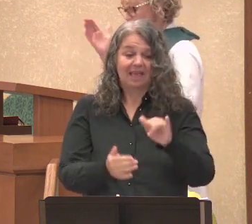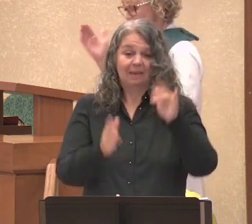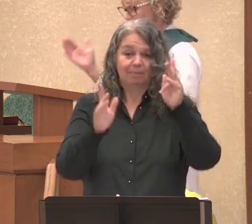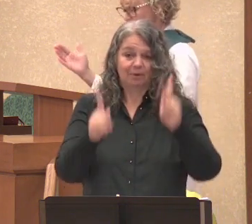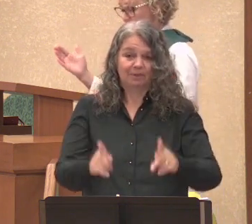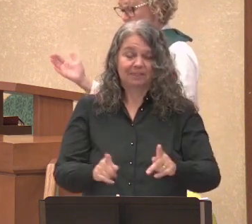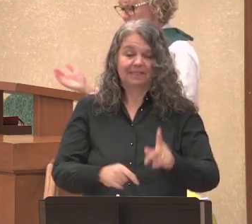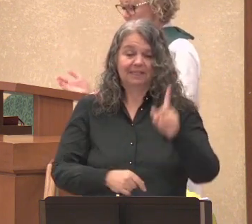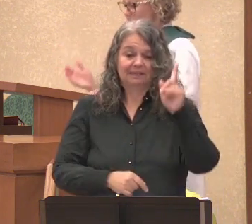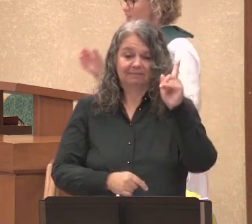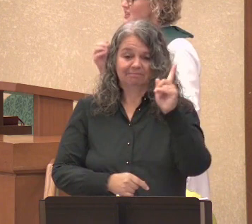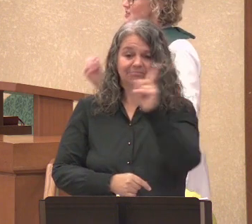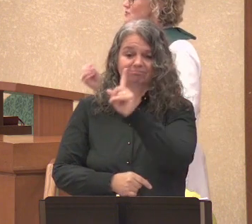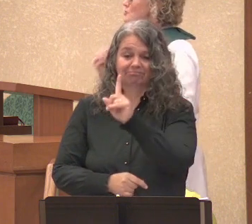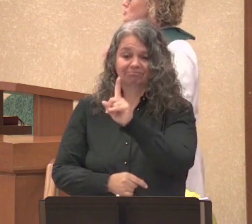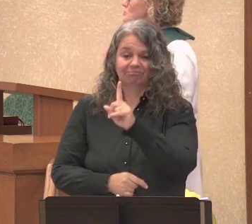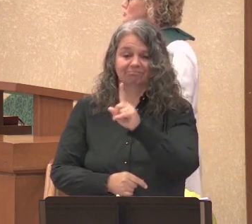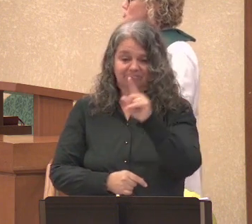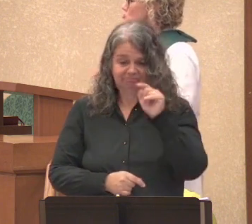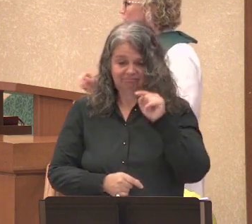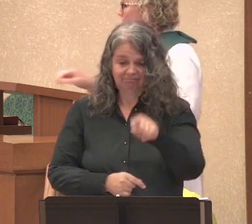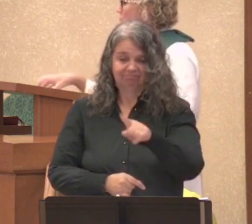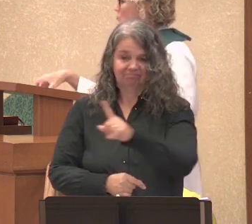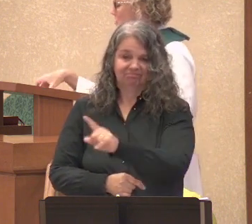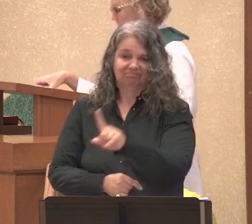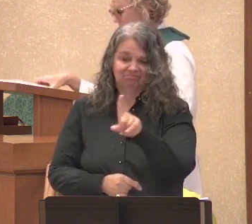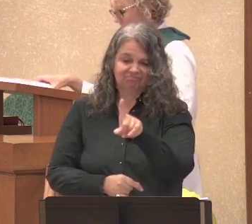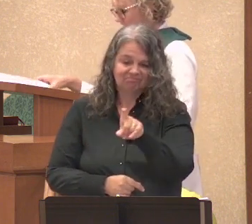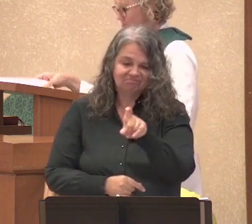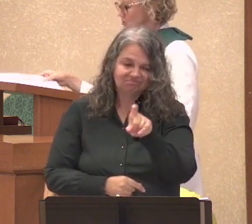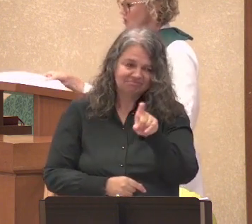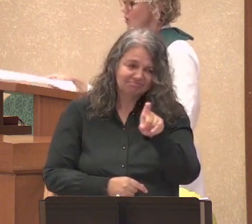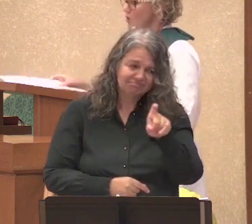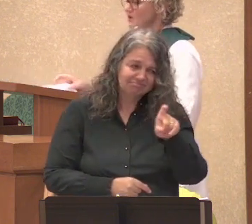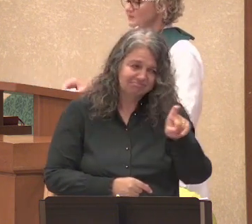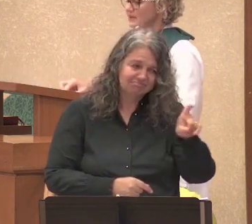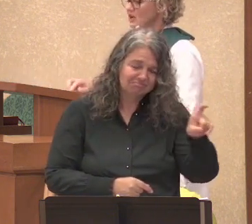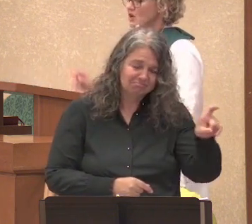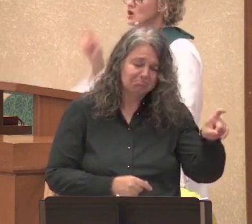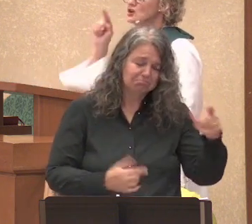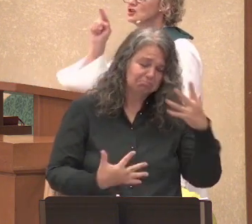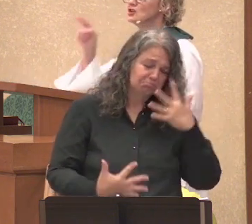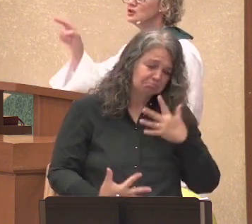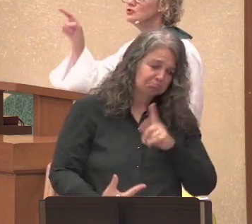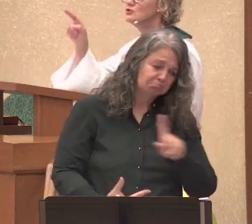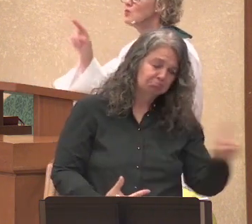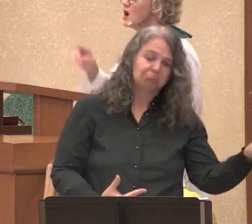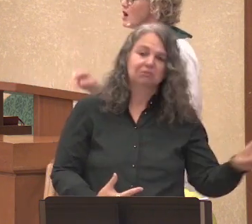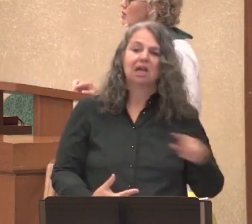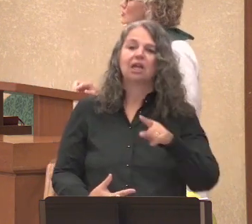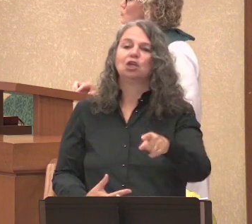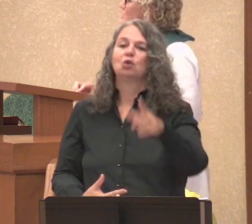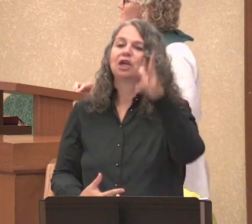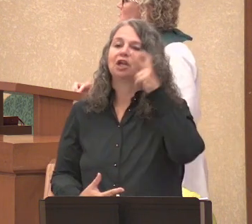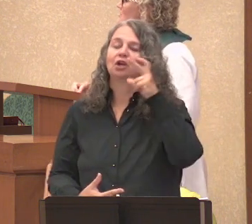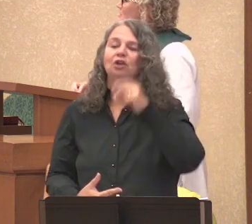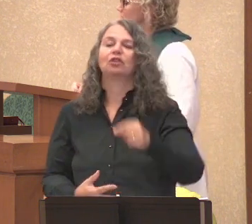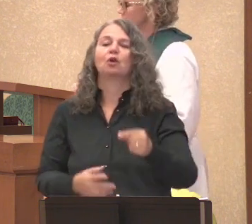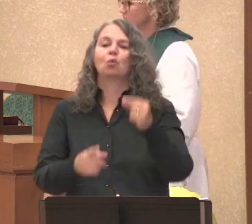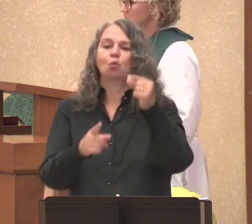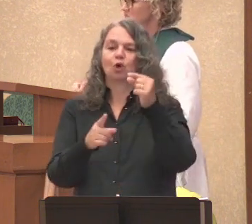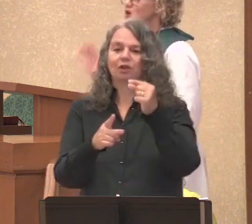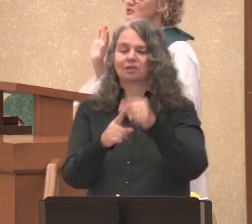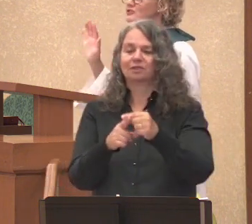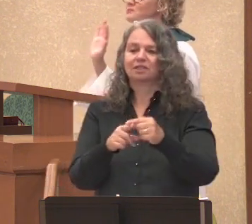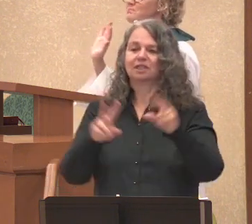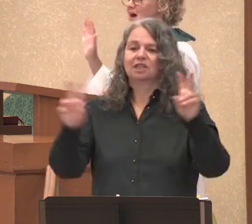front of everyone and hear those most dreaded words on that show: "You are the weakest